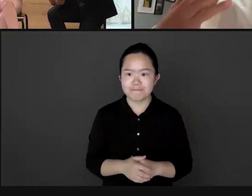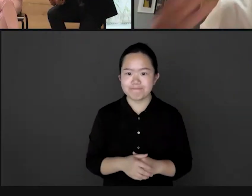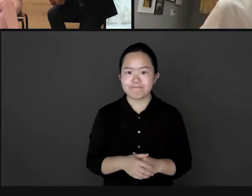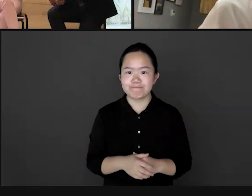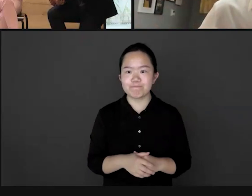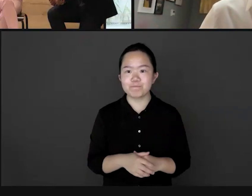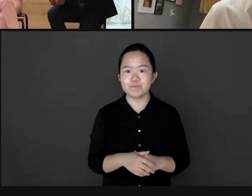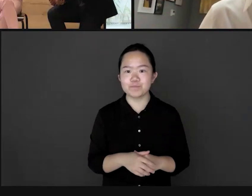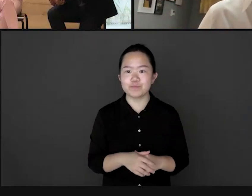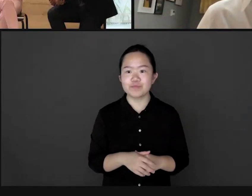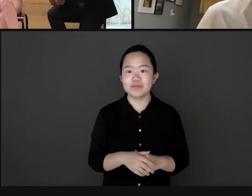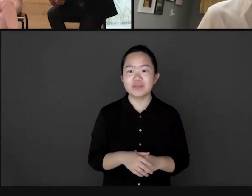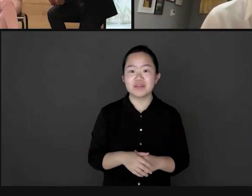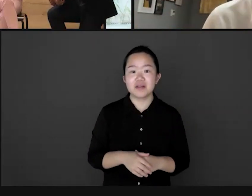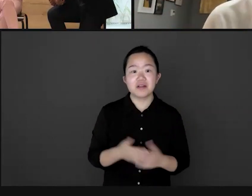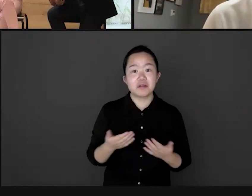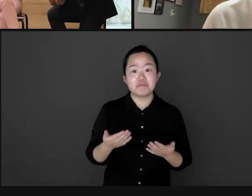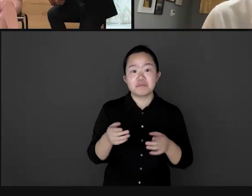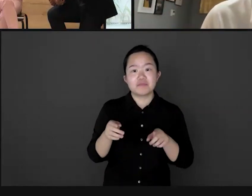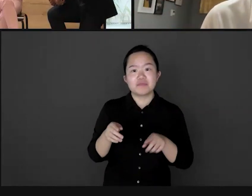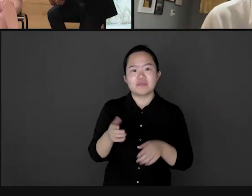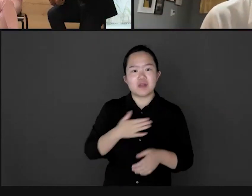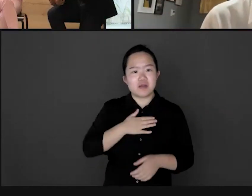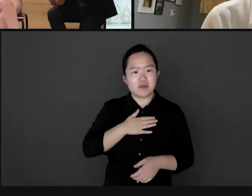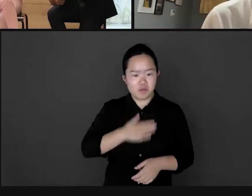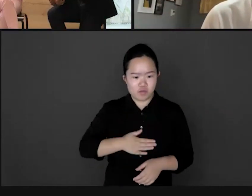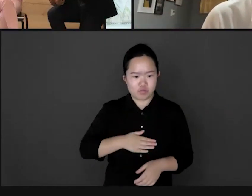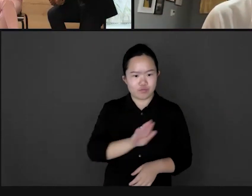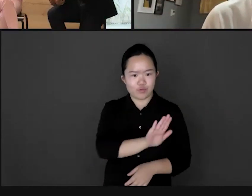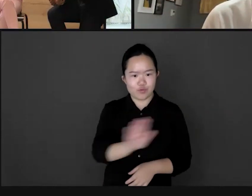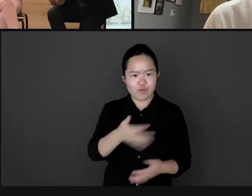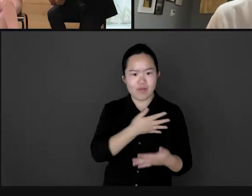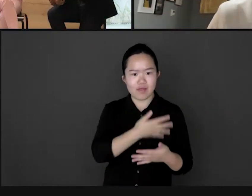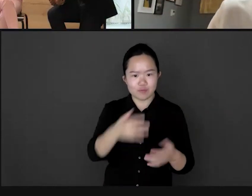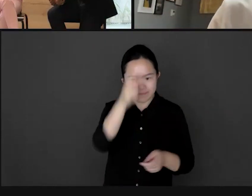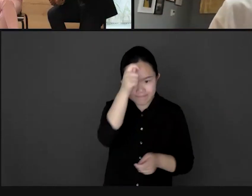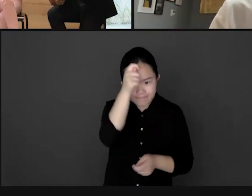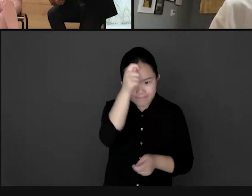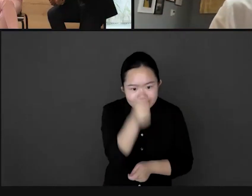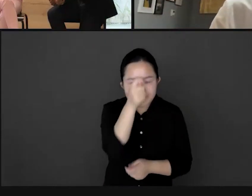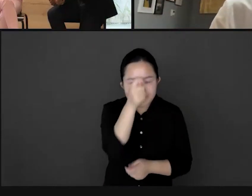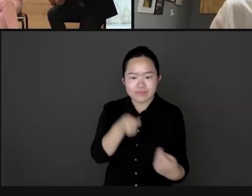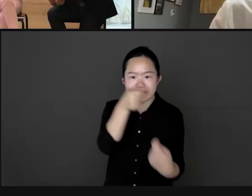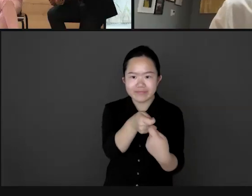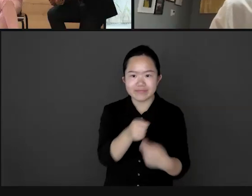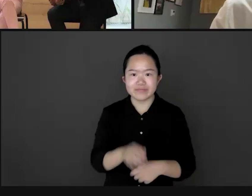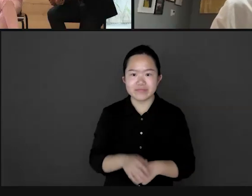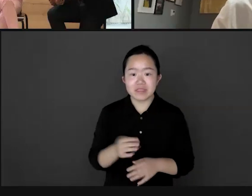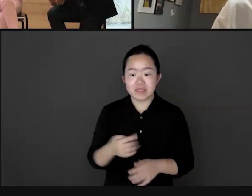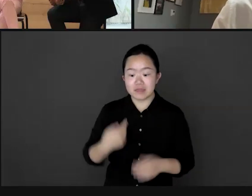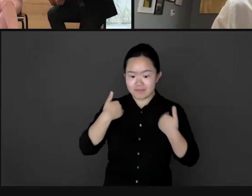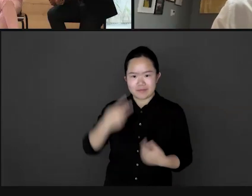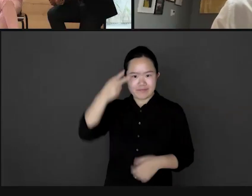of being certified in mother tongue. So it's important that we work together in that sense. And that's it for